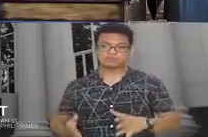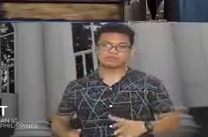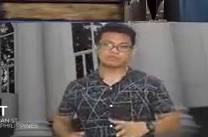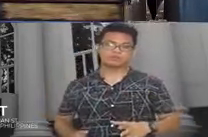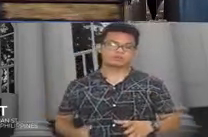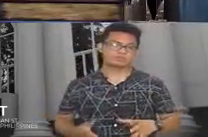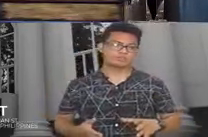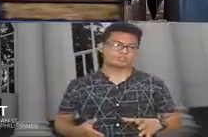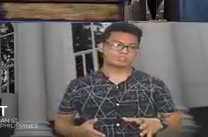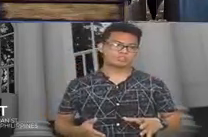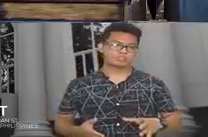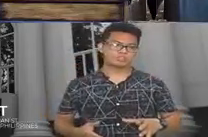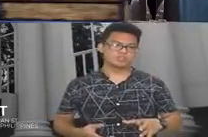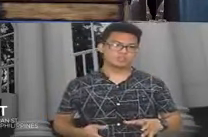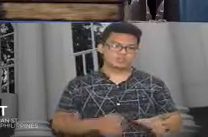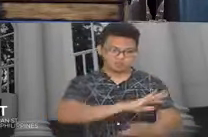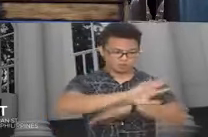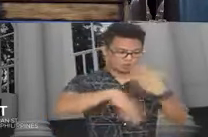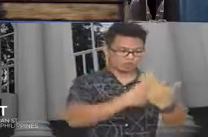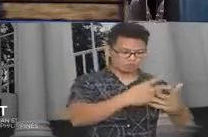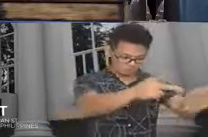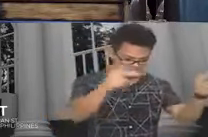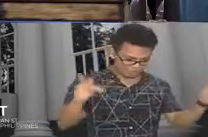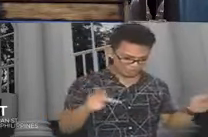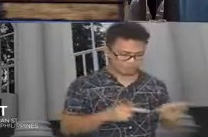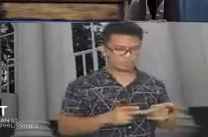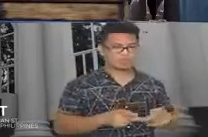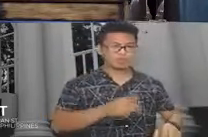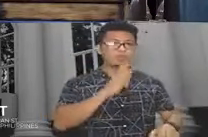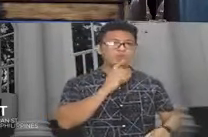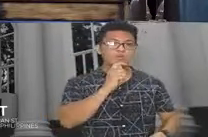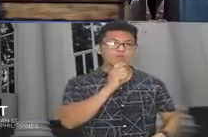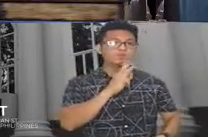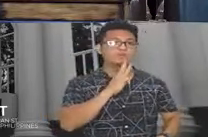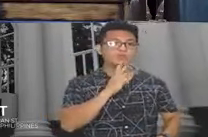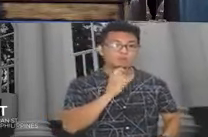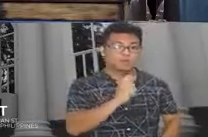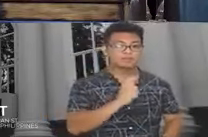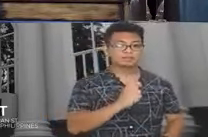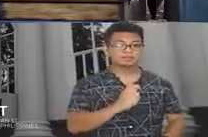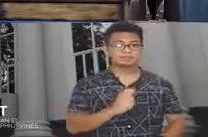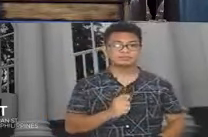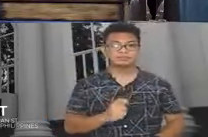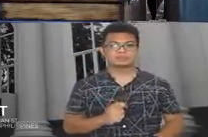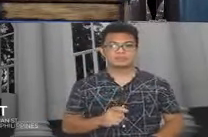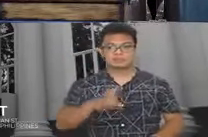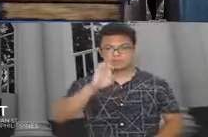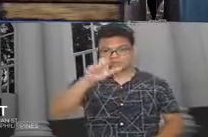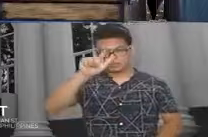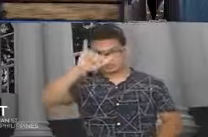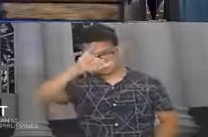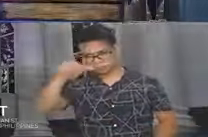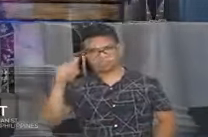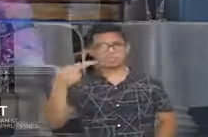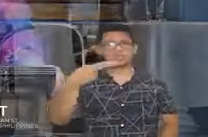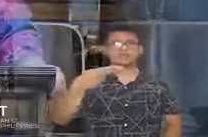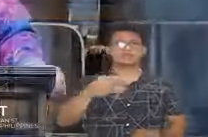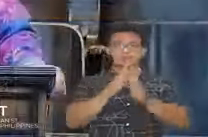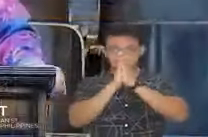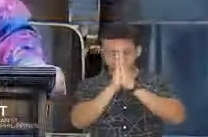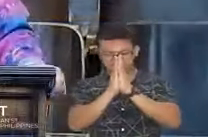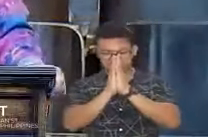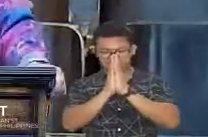he prayed. You know how many words? 63. The prophets of Baal, from morning